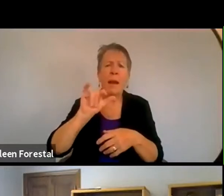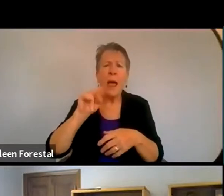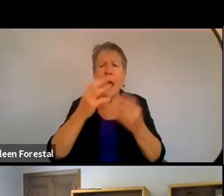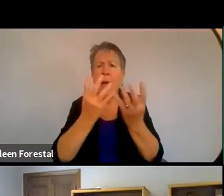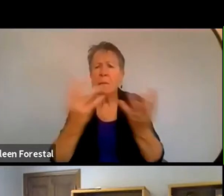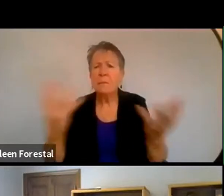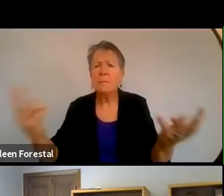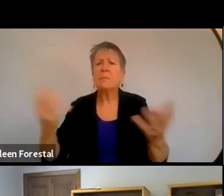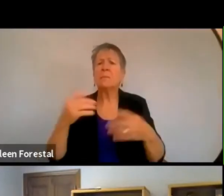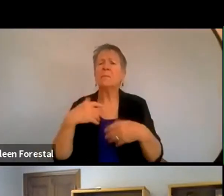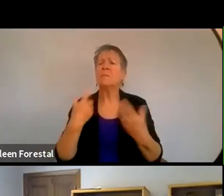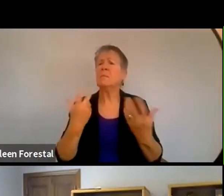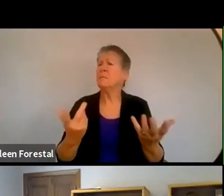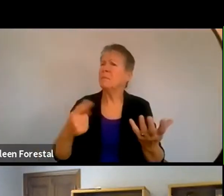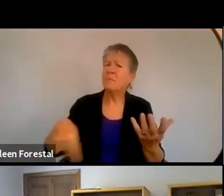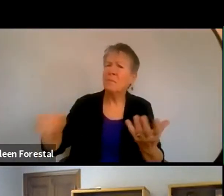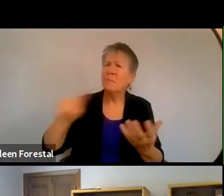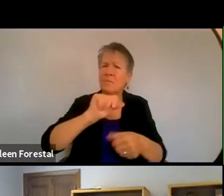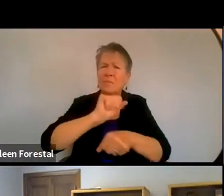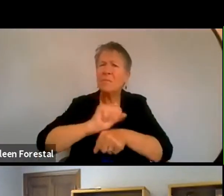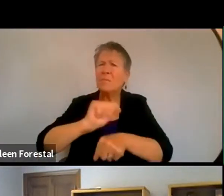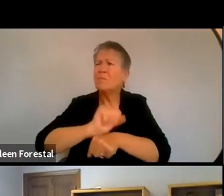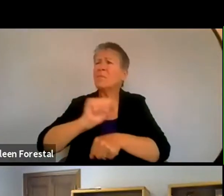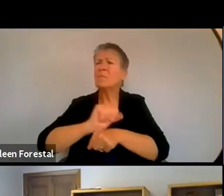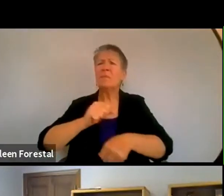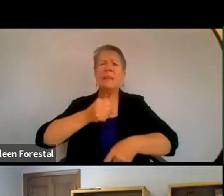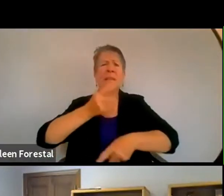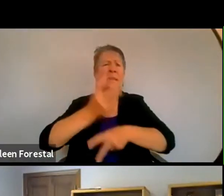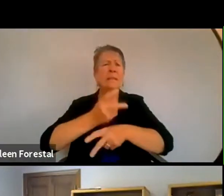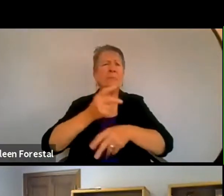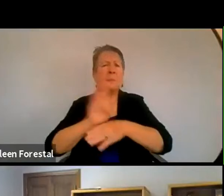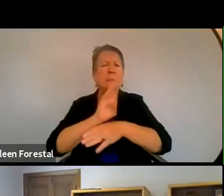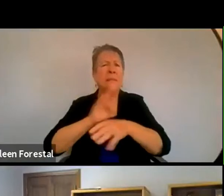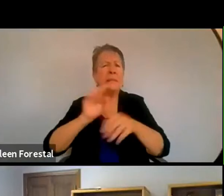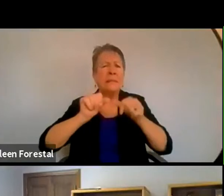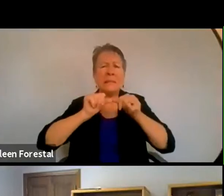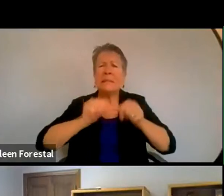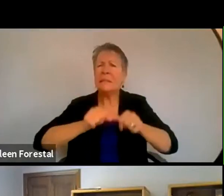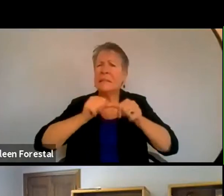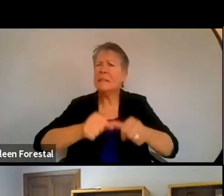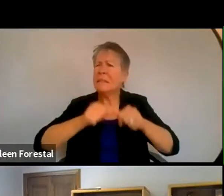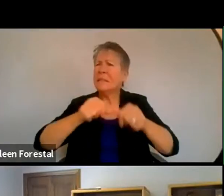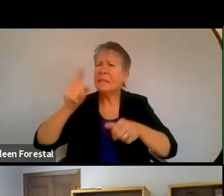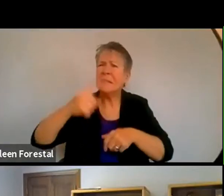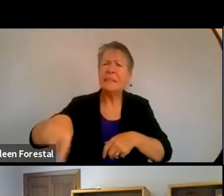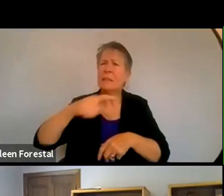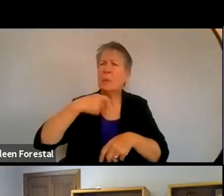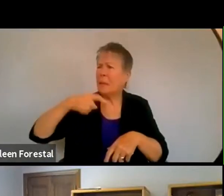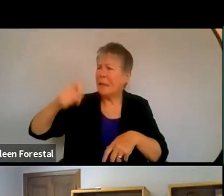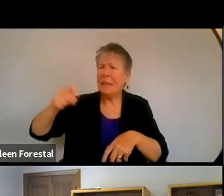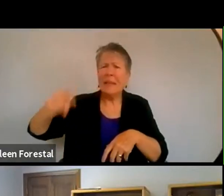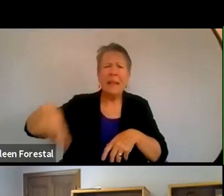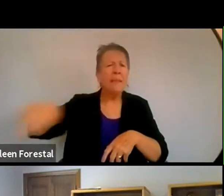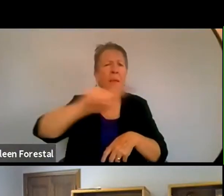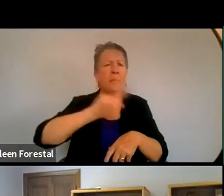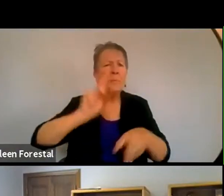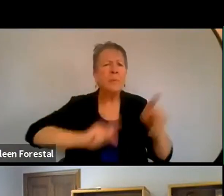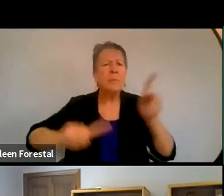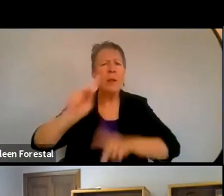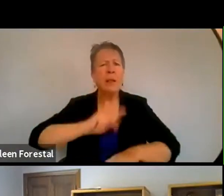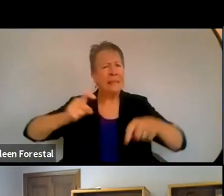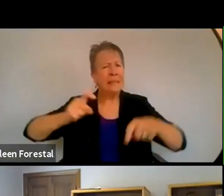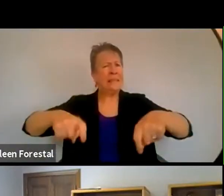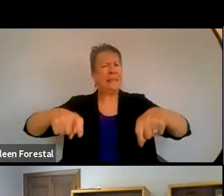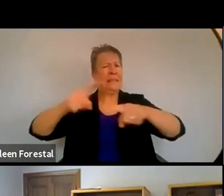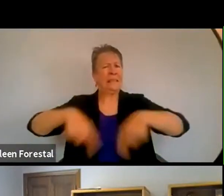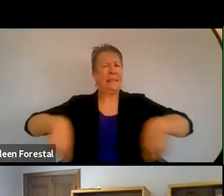the most in the worst healthcare crisis in our states and in our country's history. This isn't about blue states or legacy